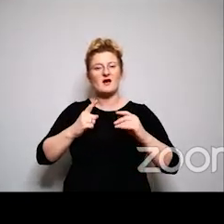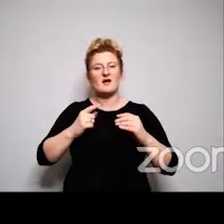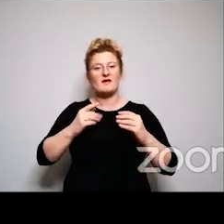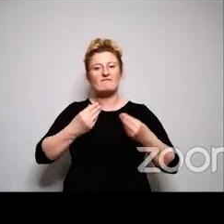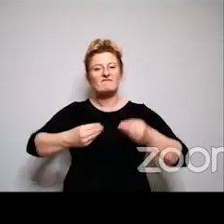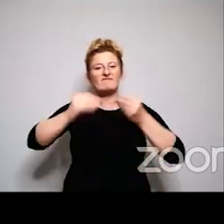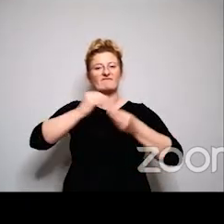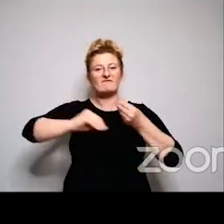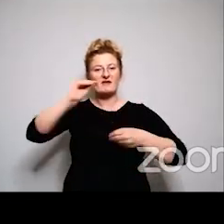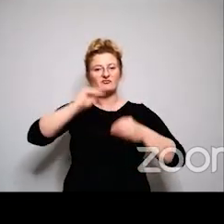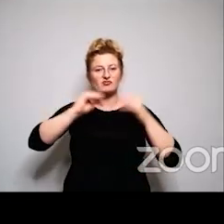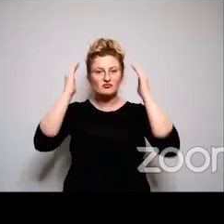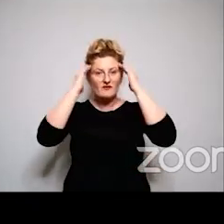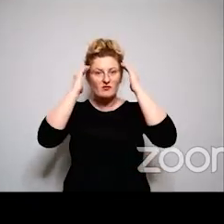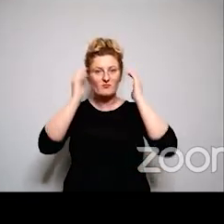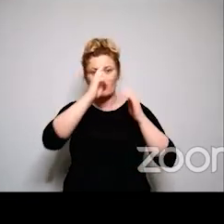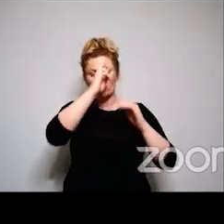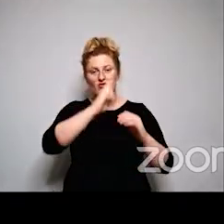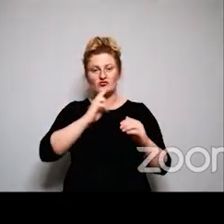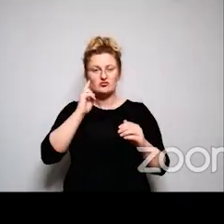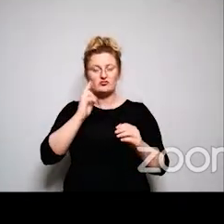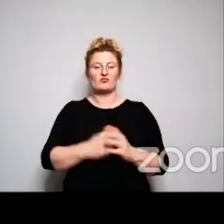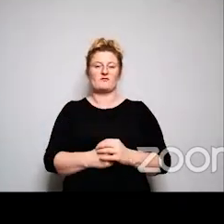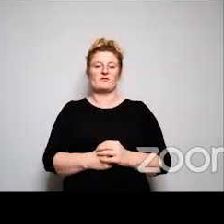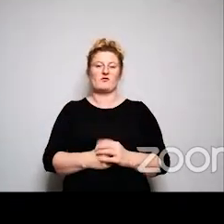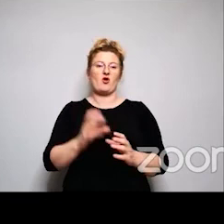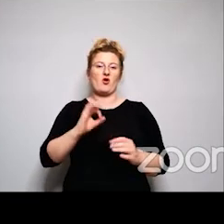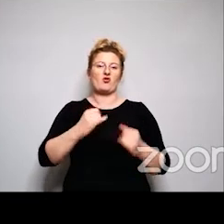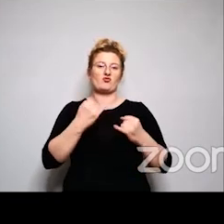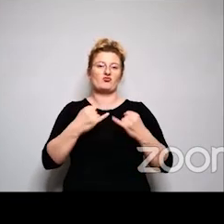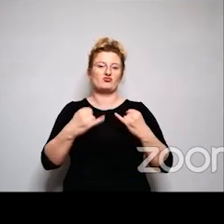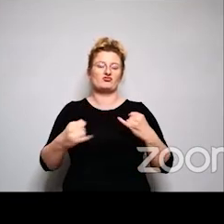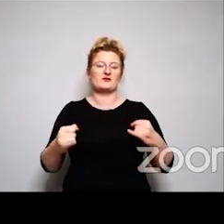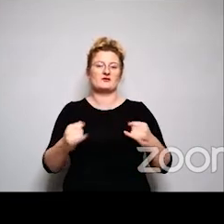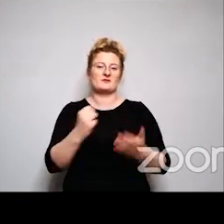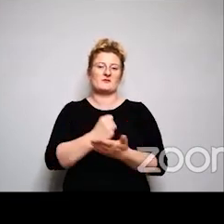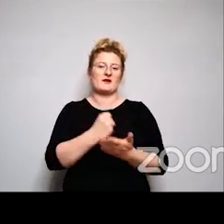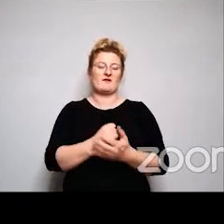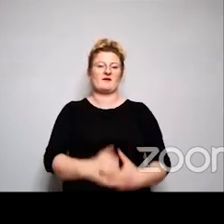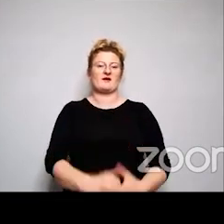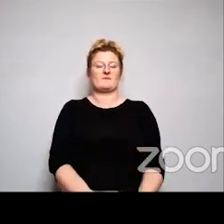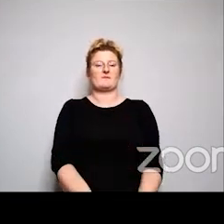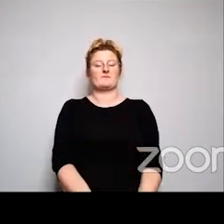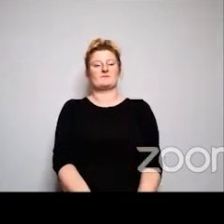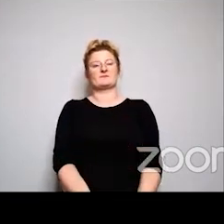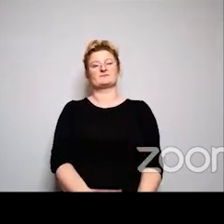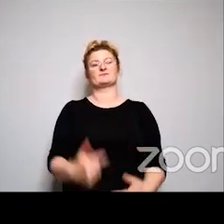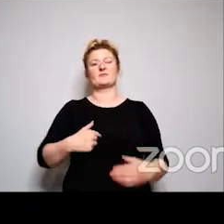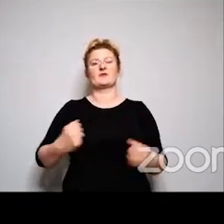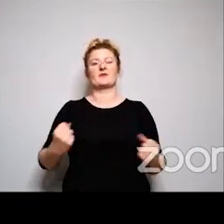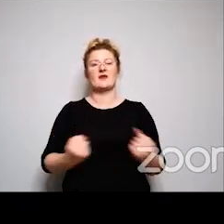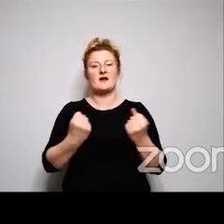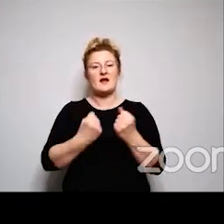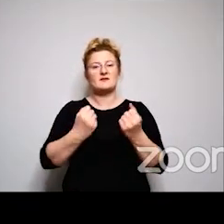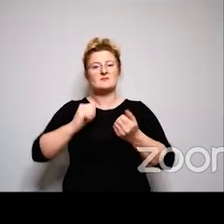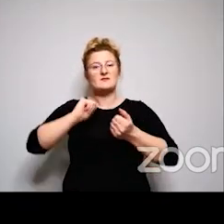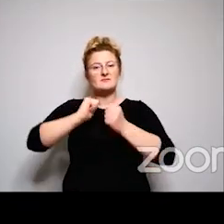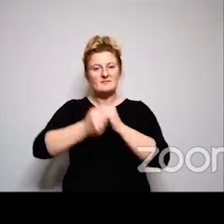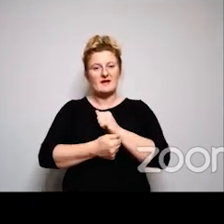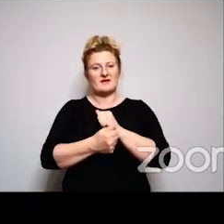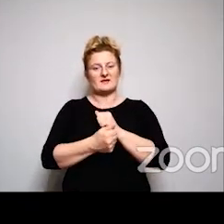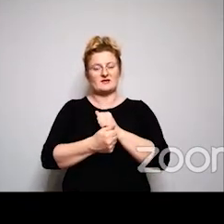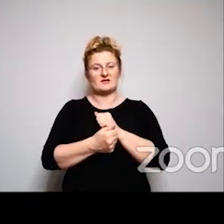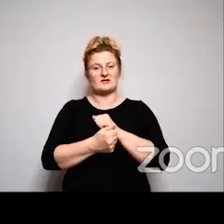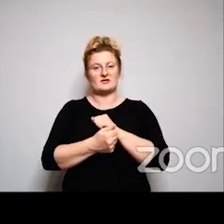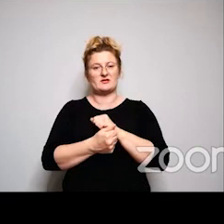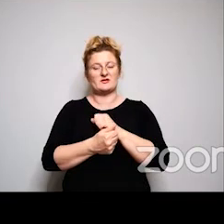do some soccer night or soccer weekend with the parents. And we were just, you